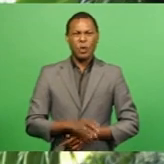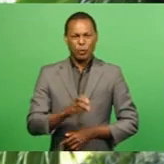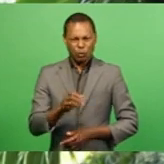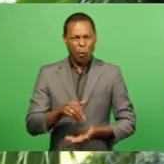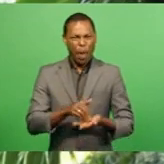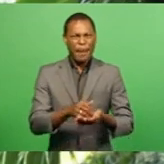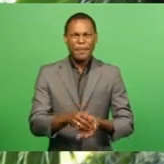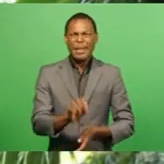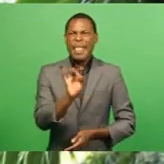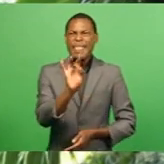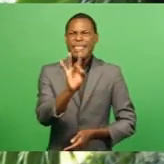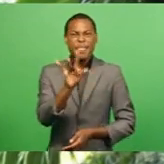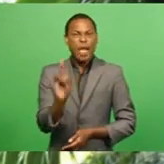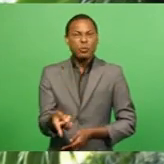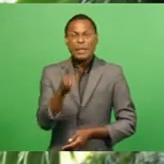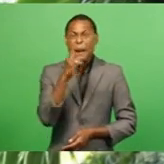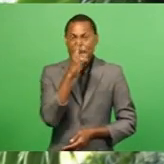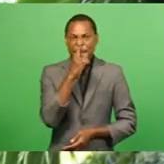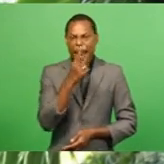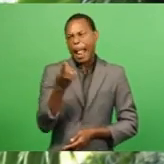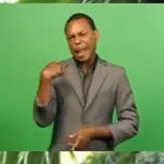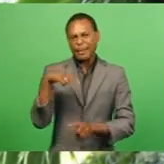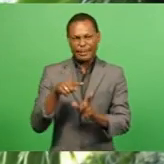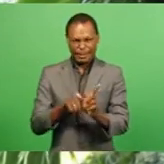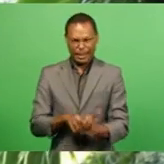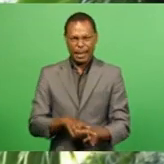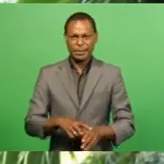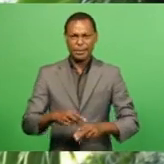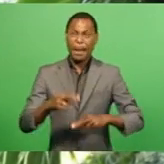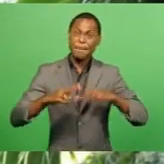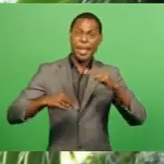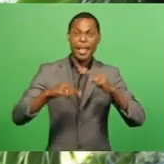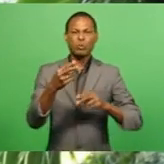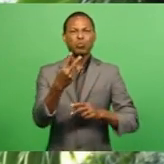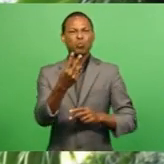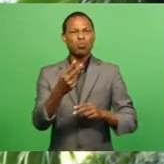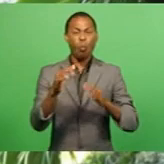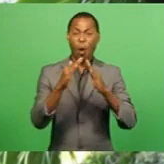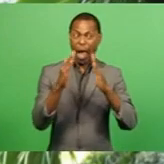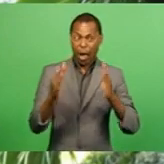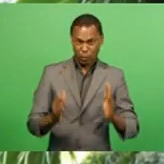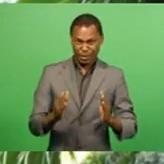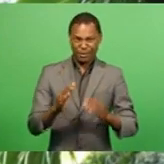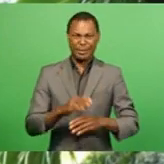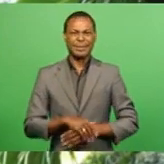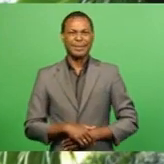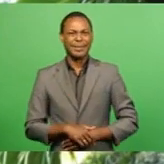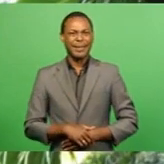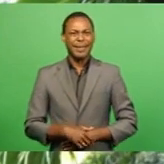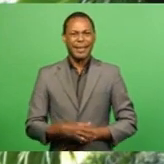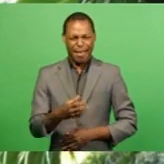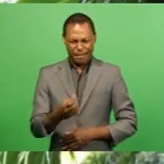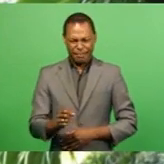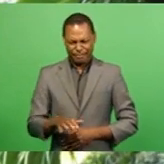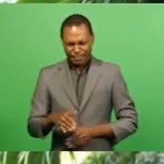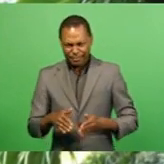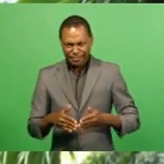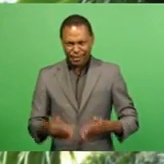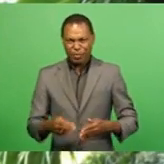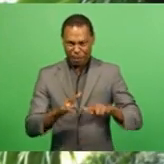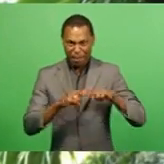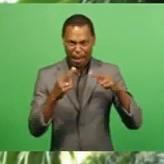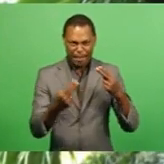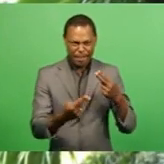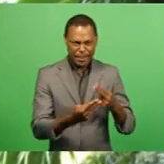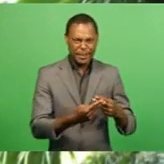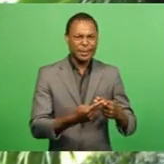10,000 people last year with groceries. We built 2 houses last year. One was for Vikashni and her 4 kids. So we built them her